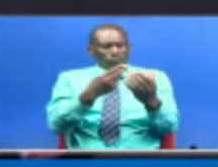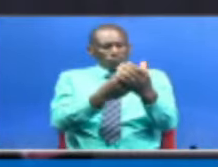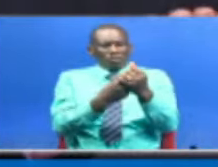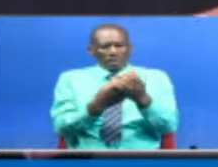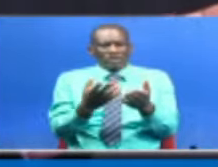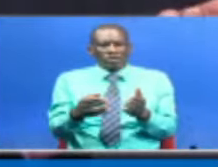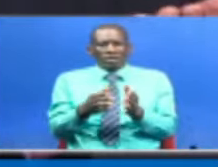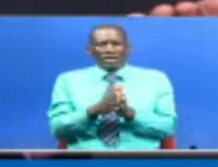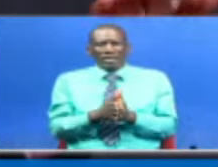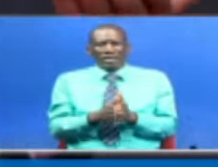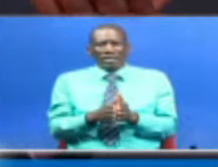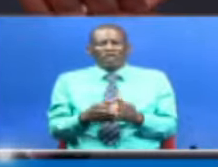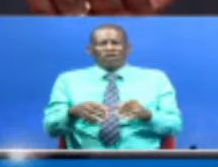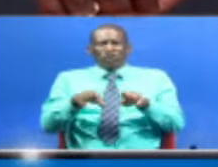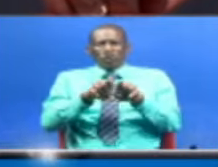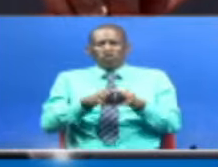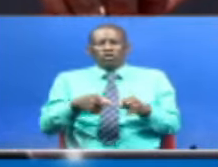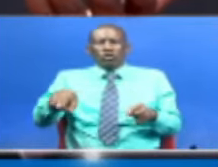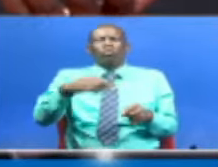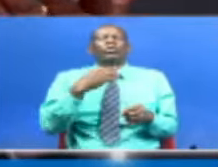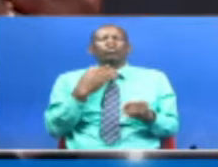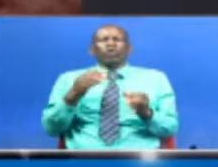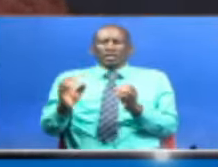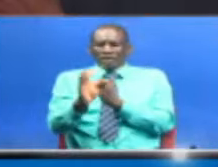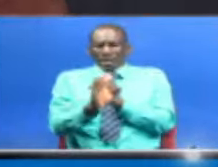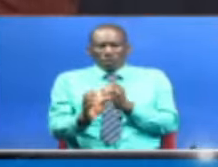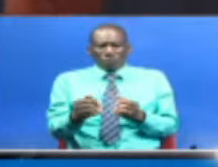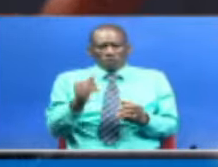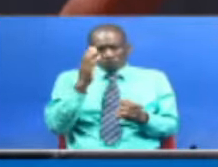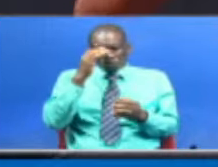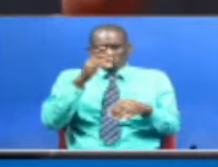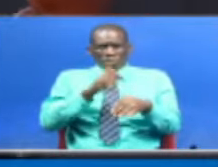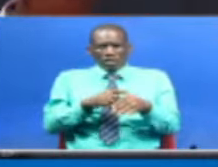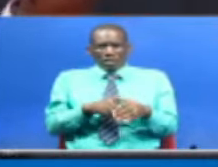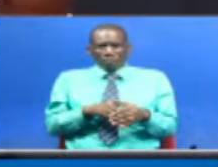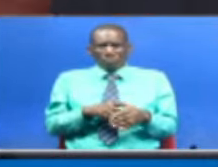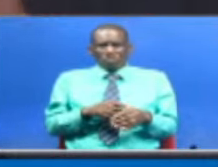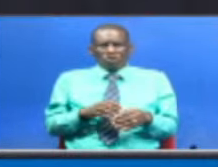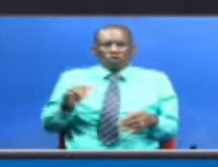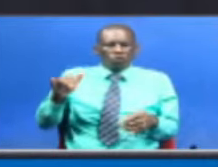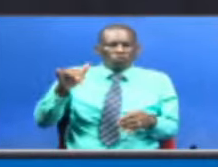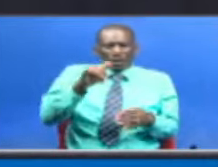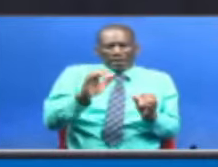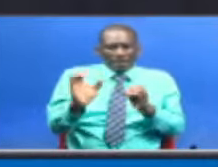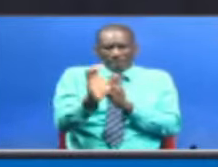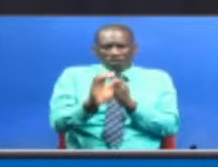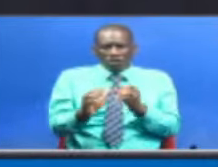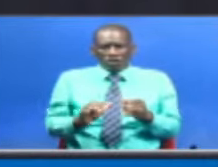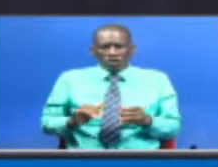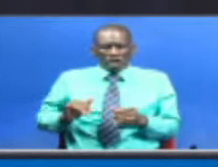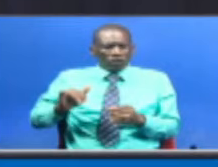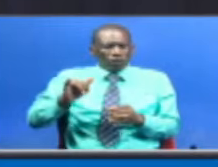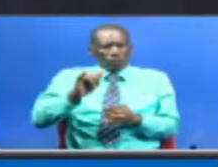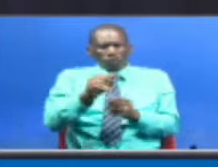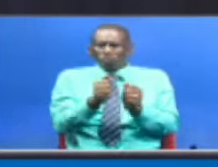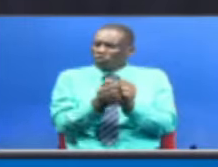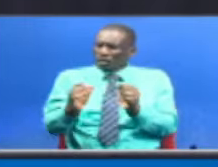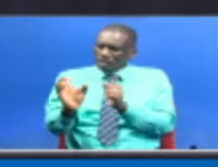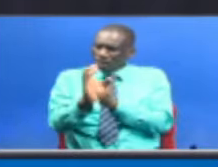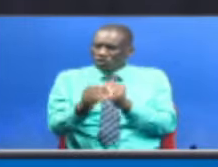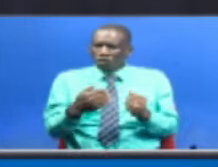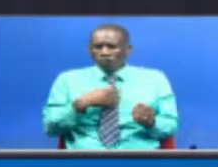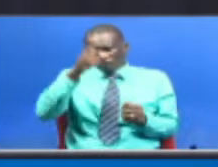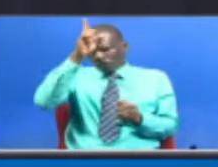and certainly would like the country, you know, when you fly around the country, and I've lately flown around with you, there are villages